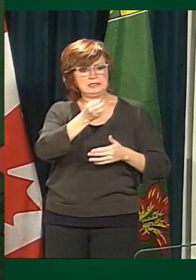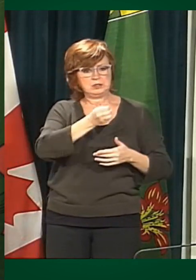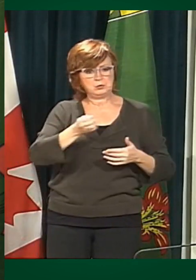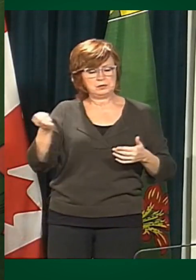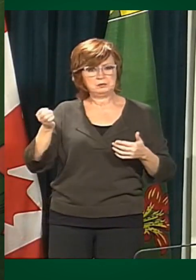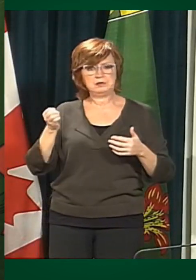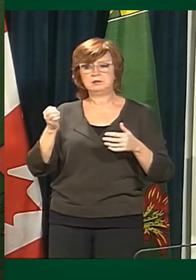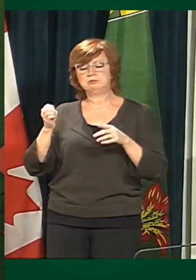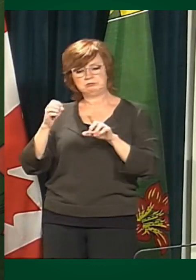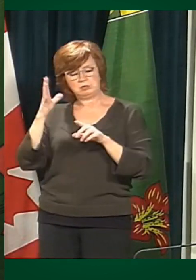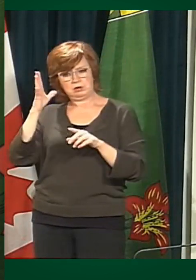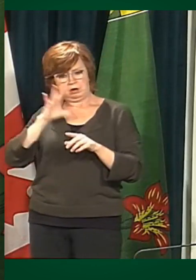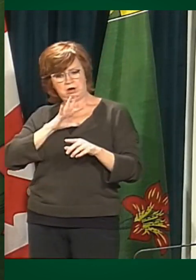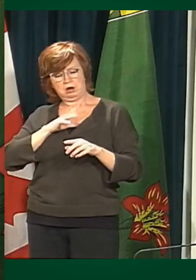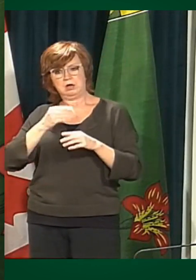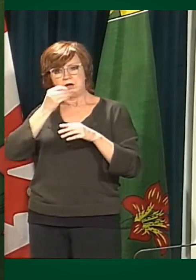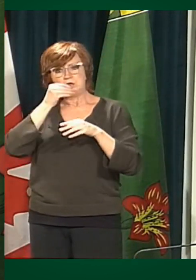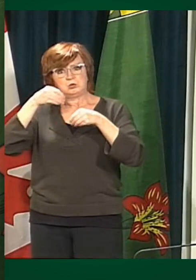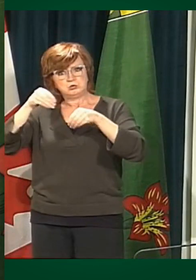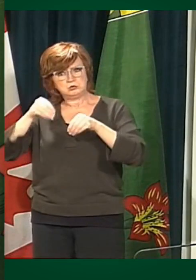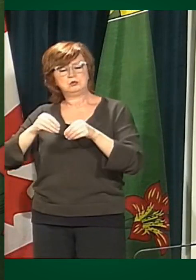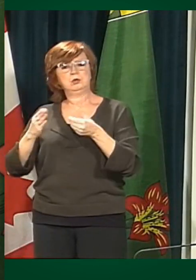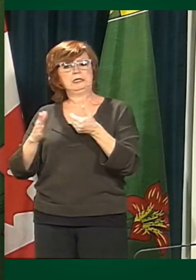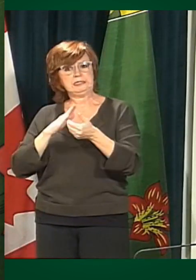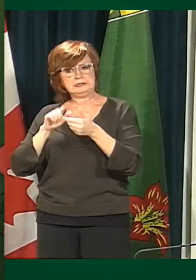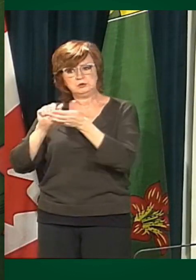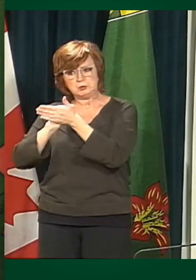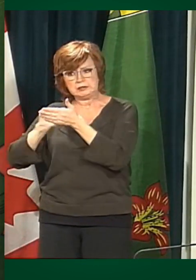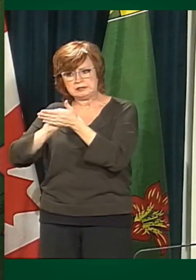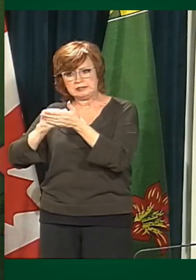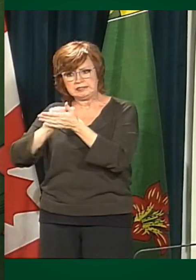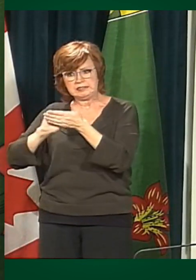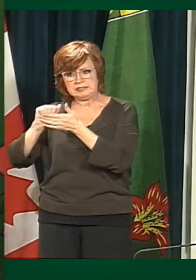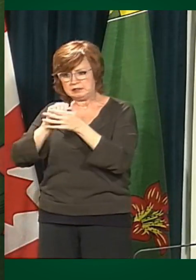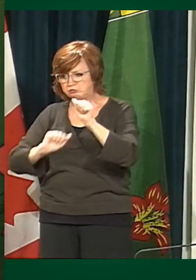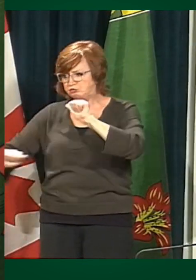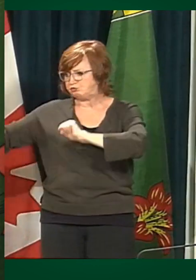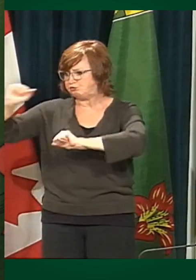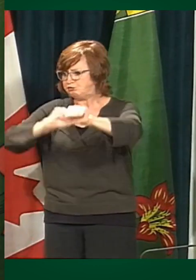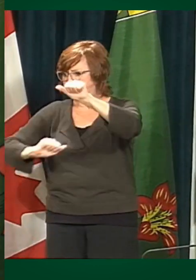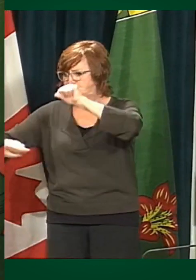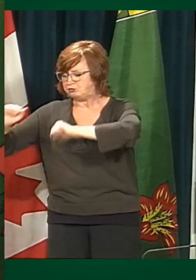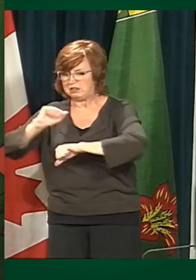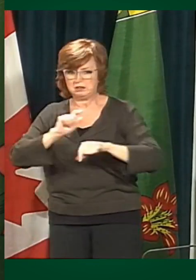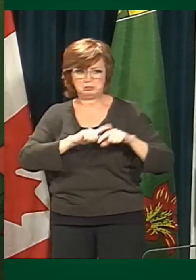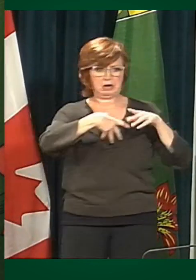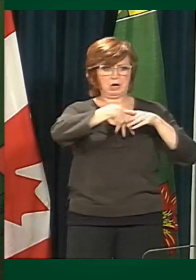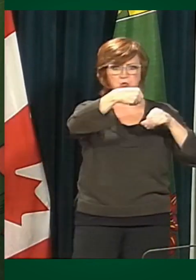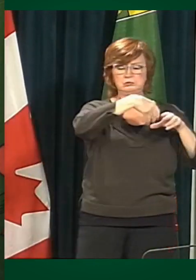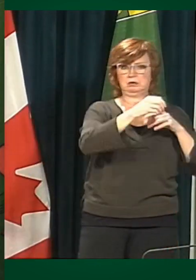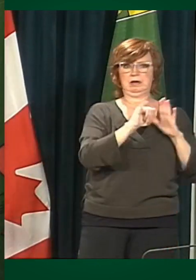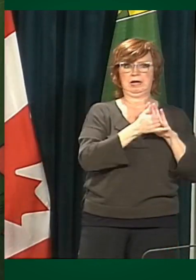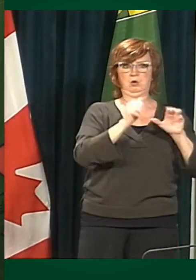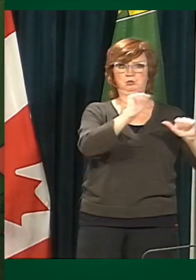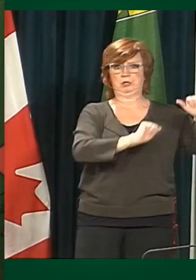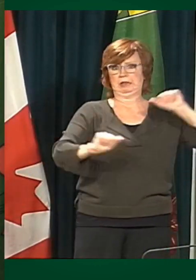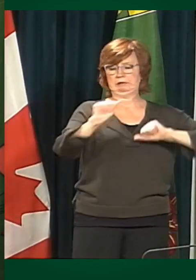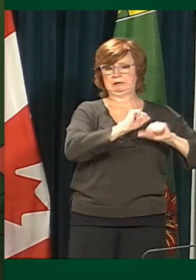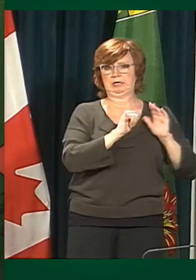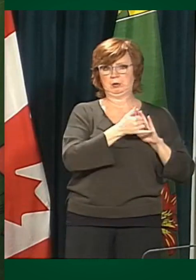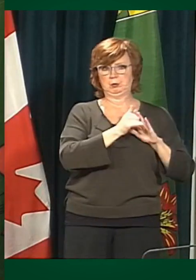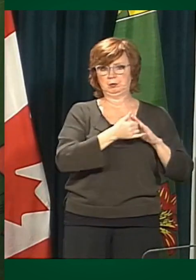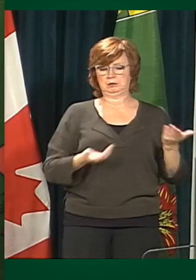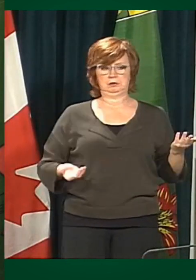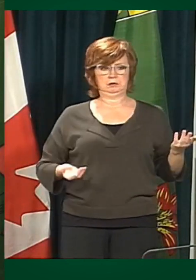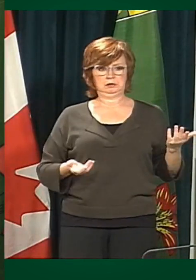frequently in grocery stores and other multi-touch surfaces indoors. But till such time that there's better information about outdoor